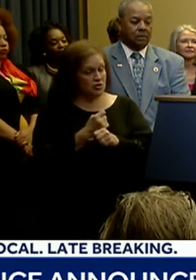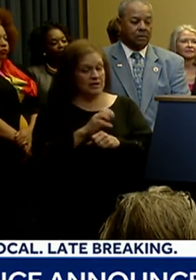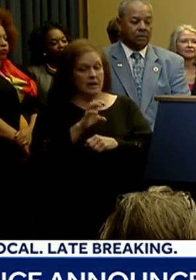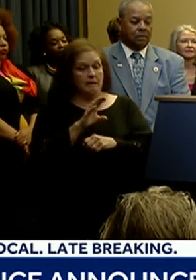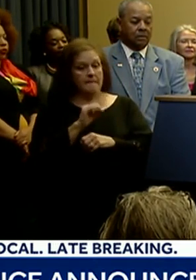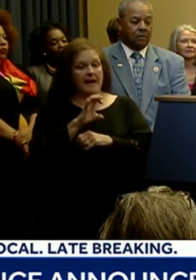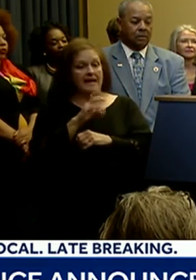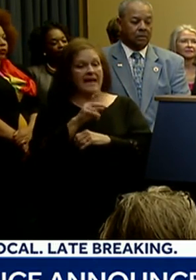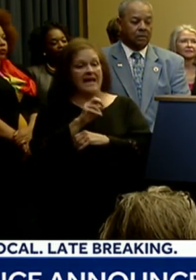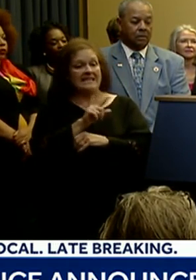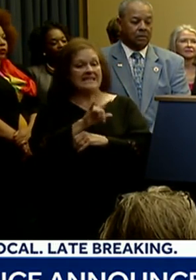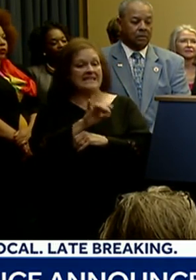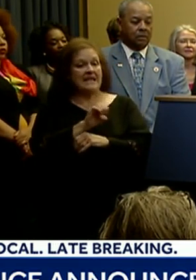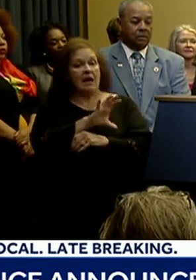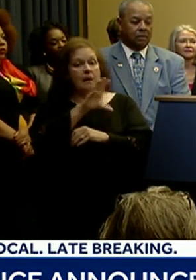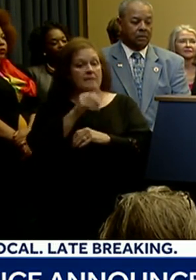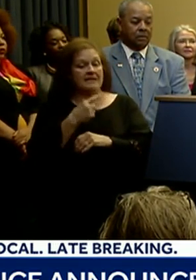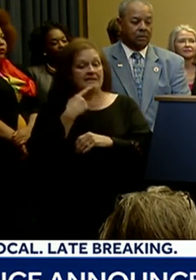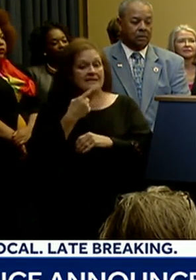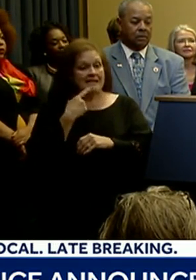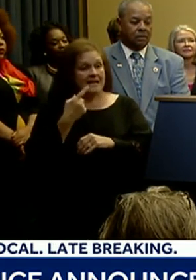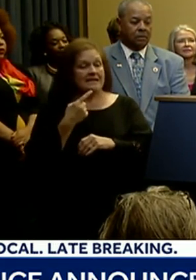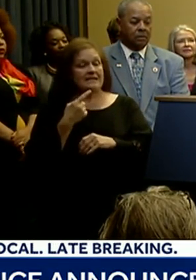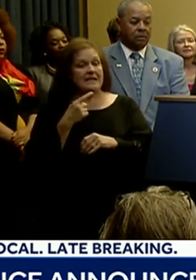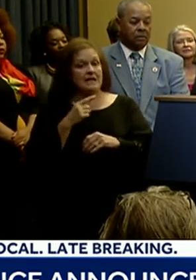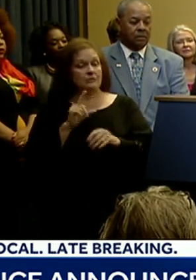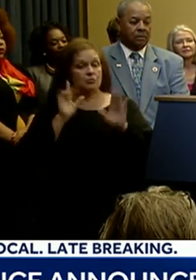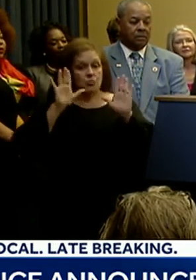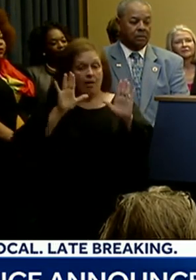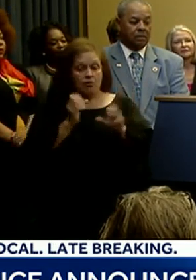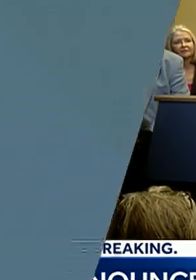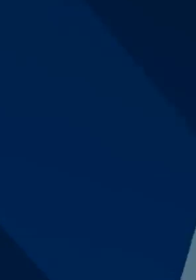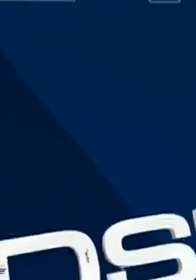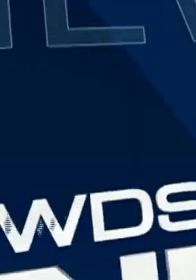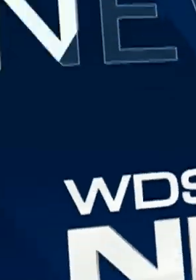McKinsey company says that wealth creation begins in community.